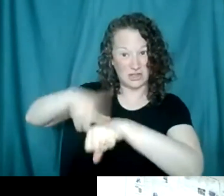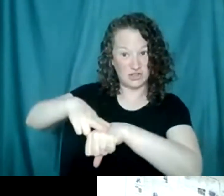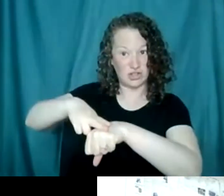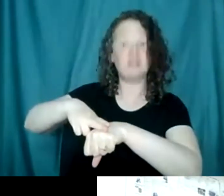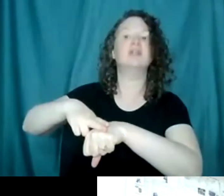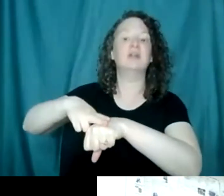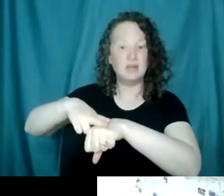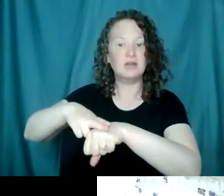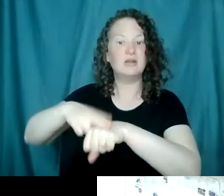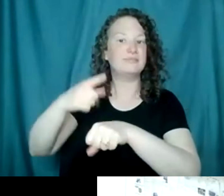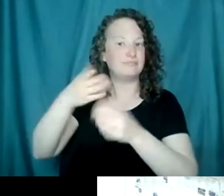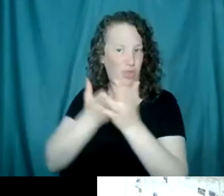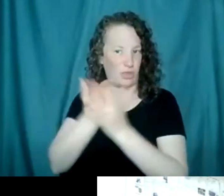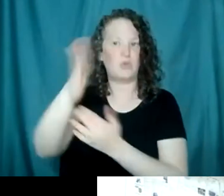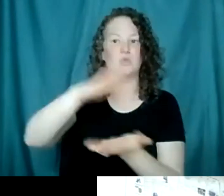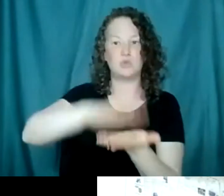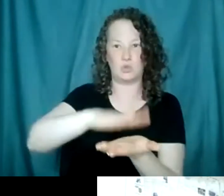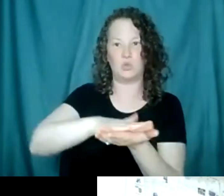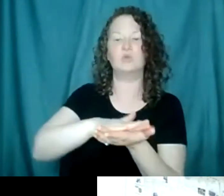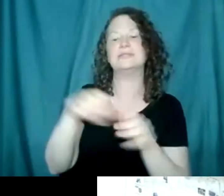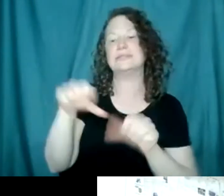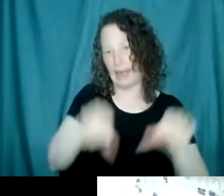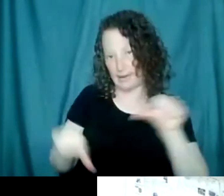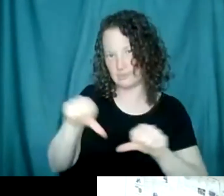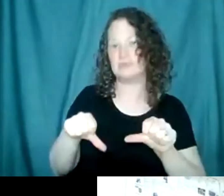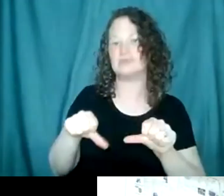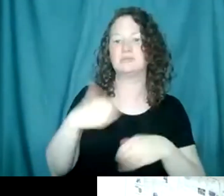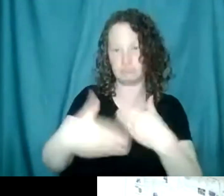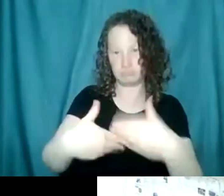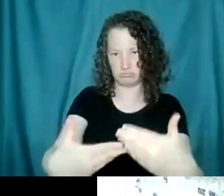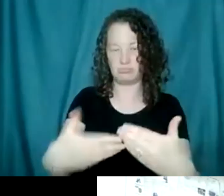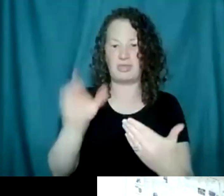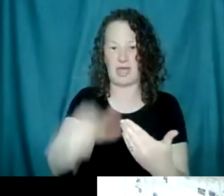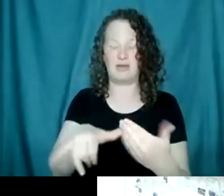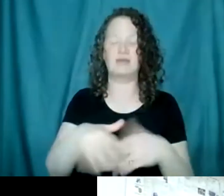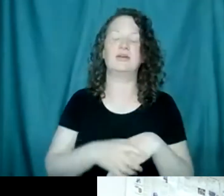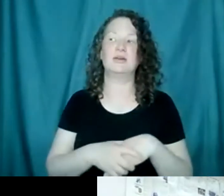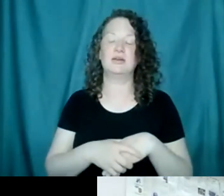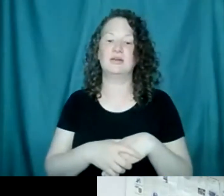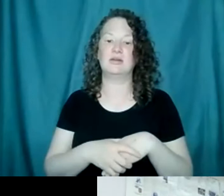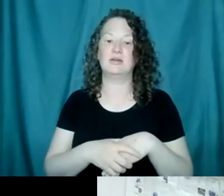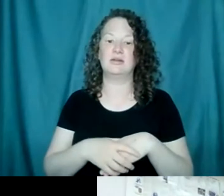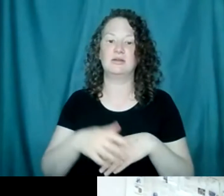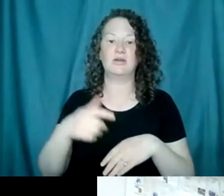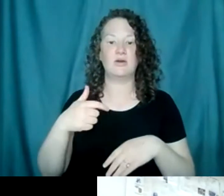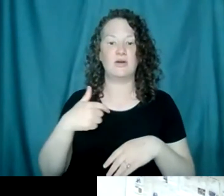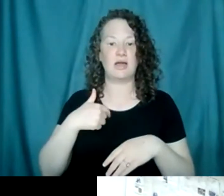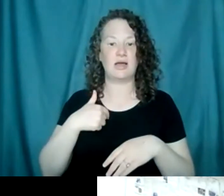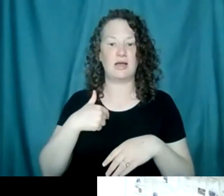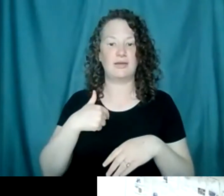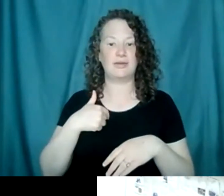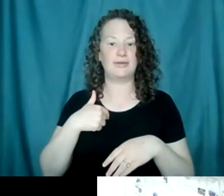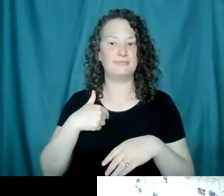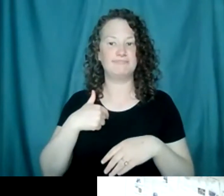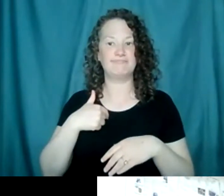through academics and science and everything. And then when I was able to really be